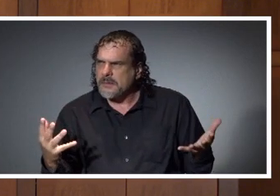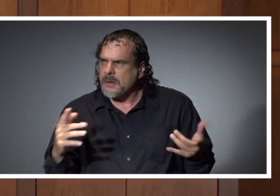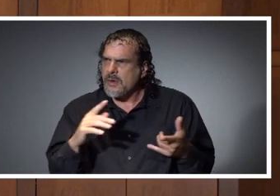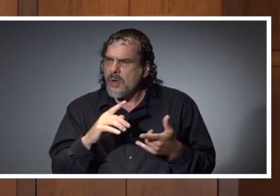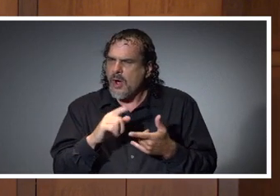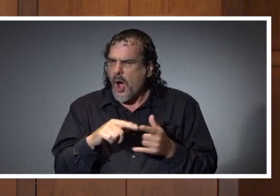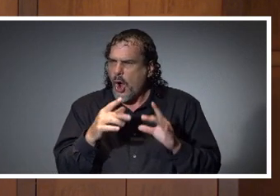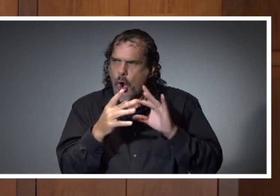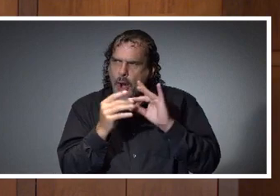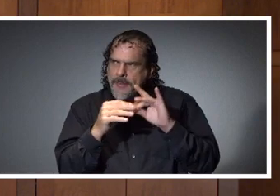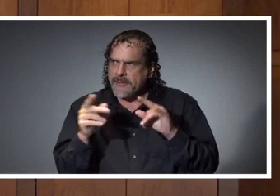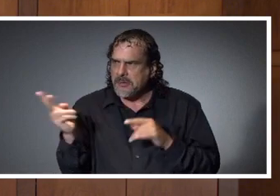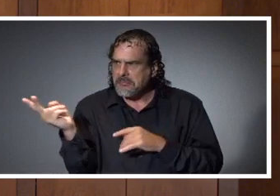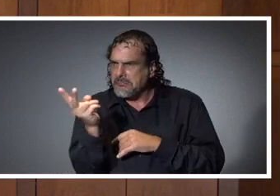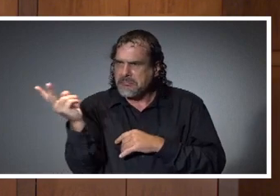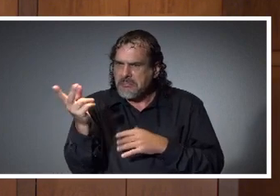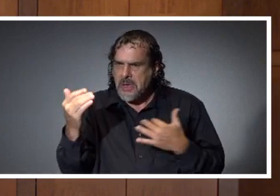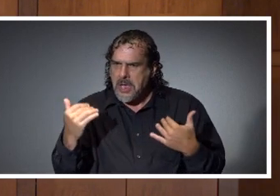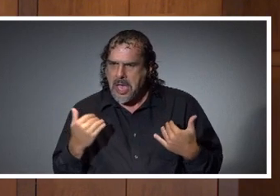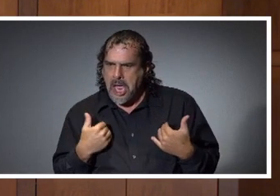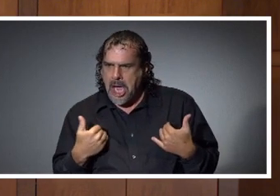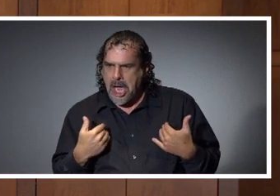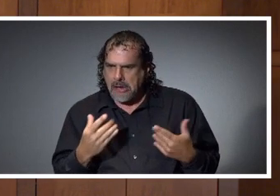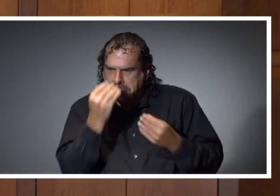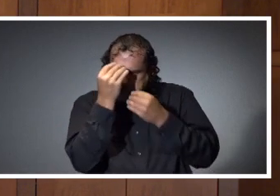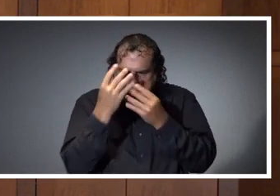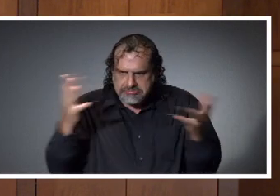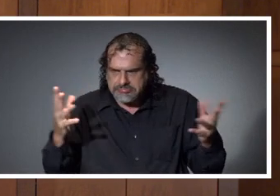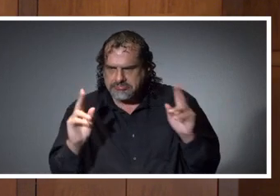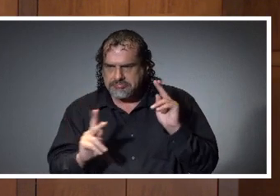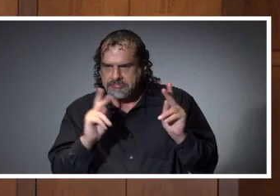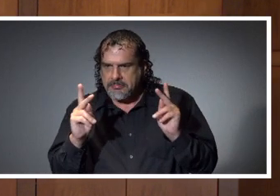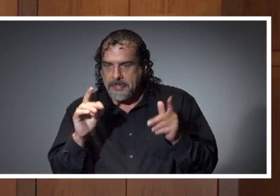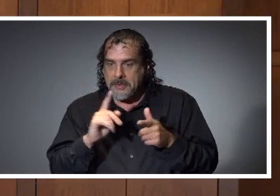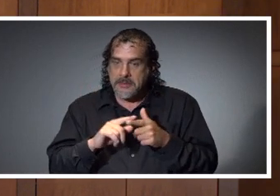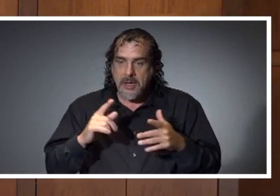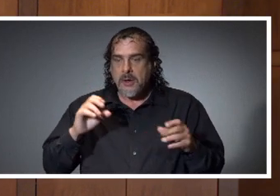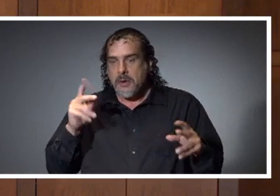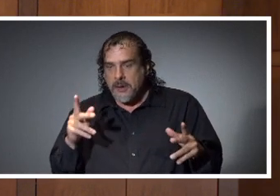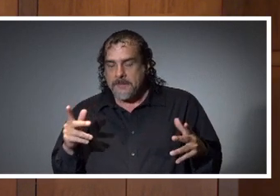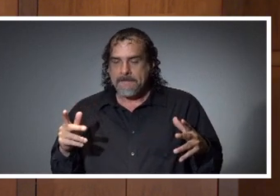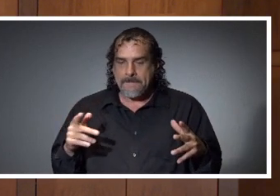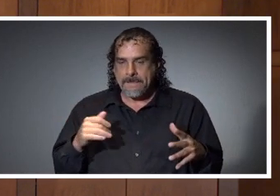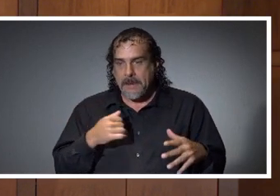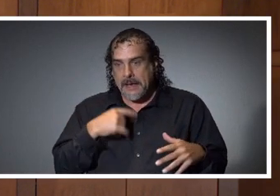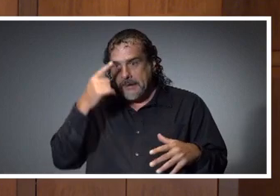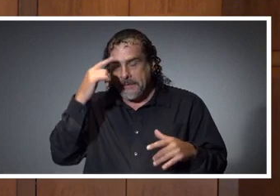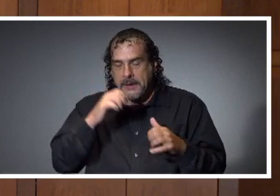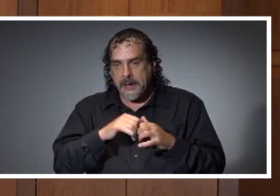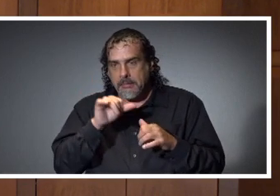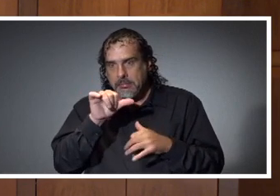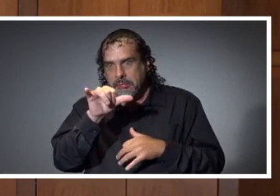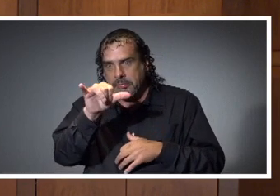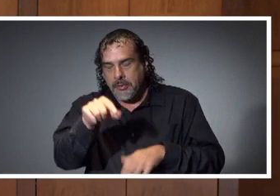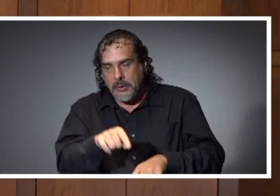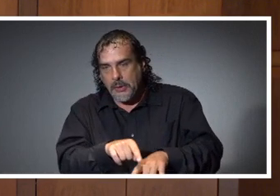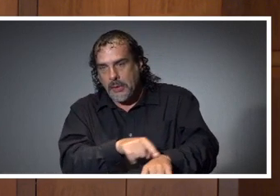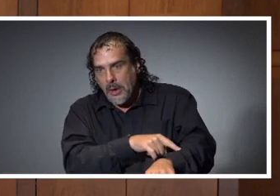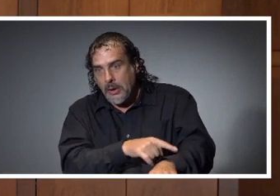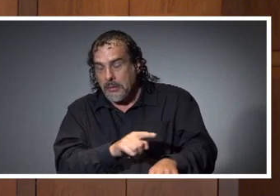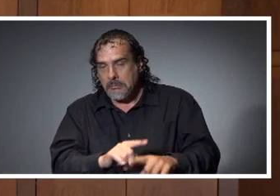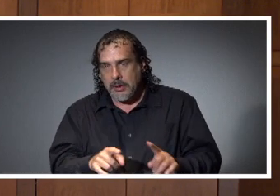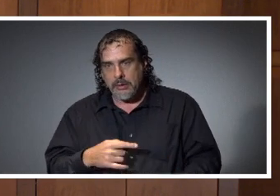that you and Dr. Dobbs would have to folks who maybe are thinking, okay, I didn't think it would be this long, but it does seem like